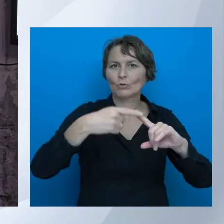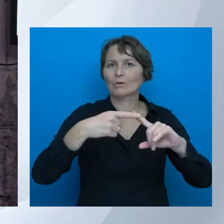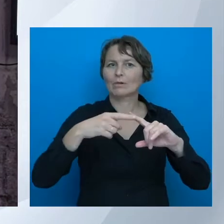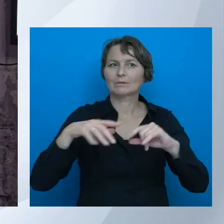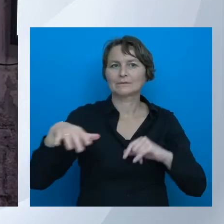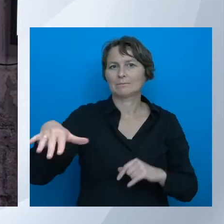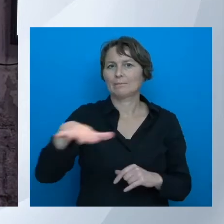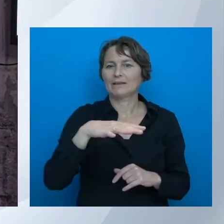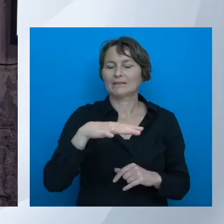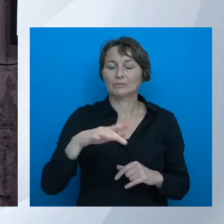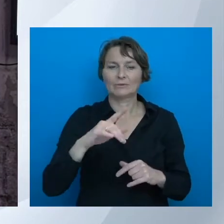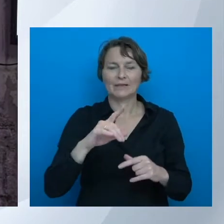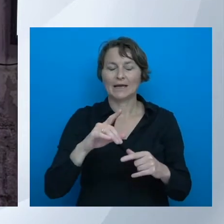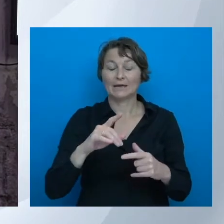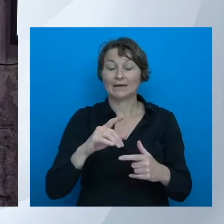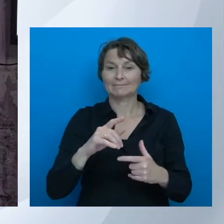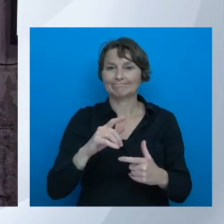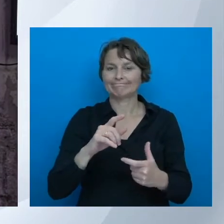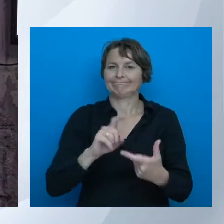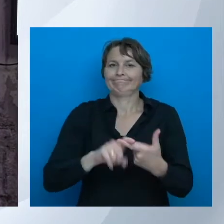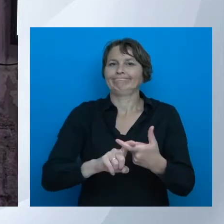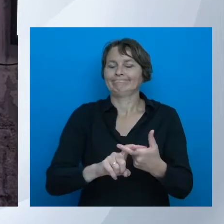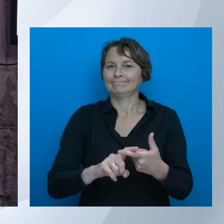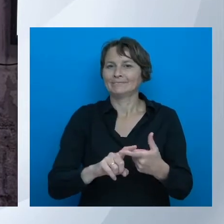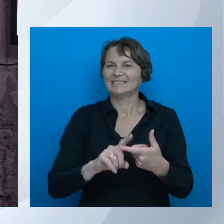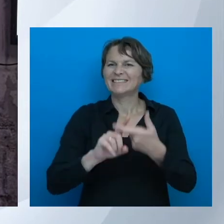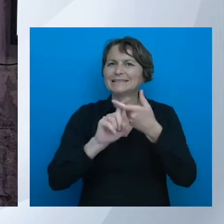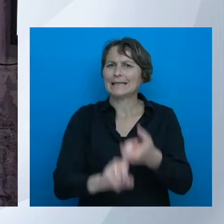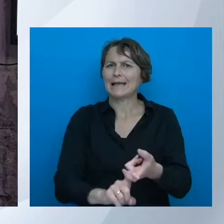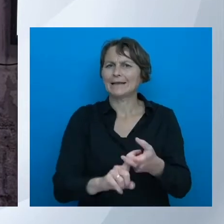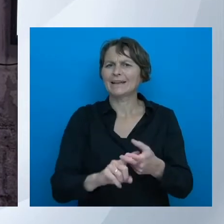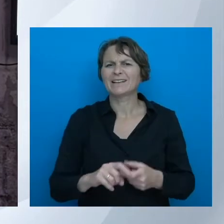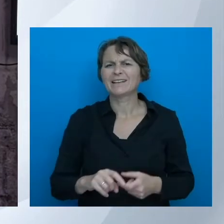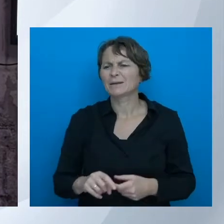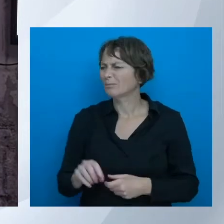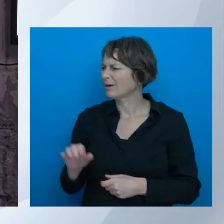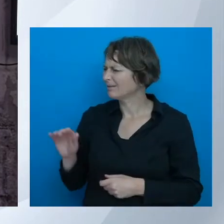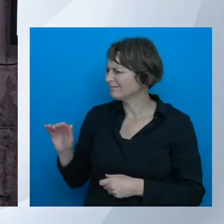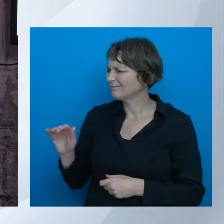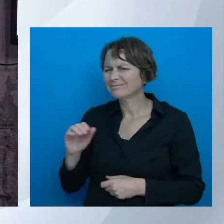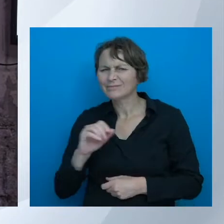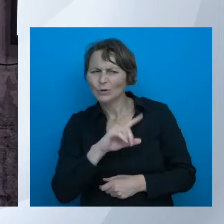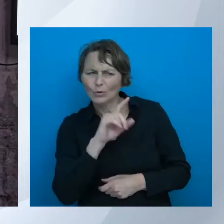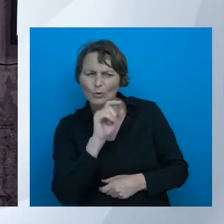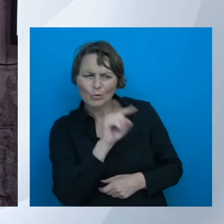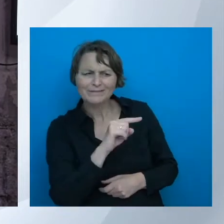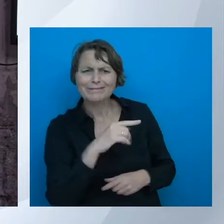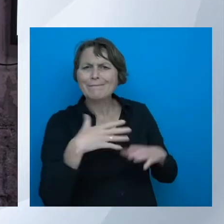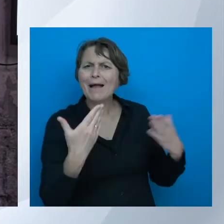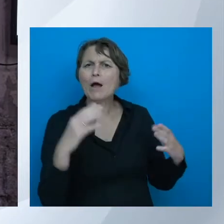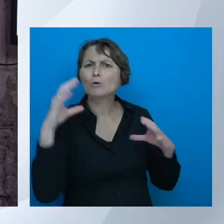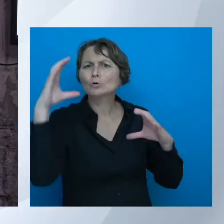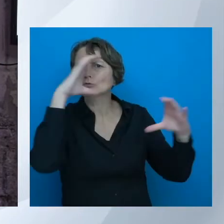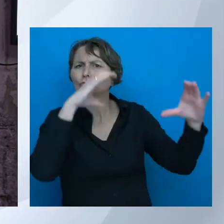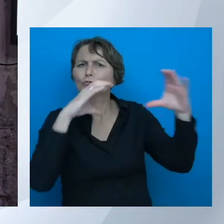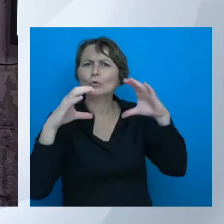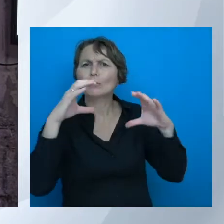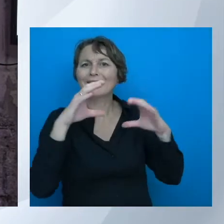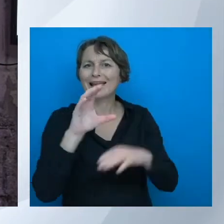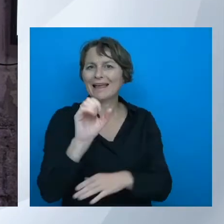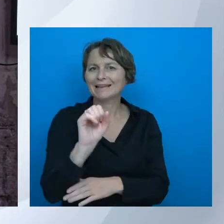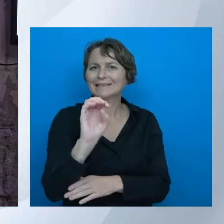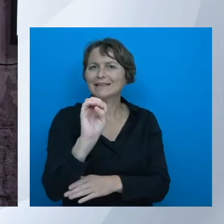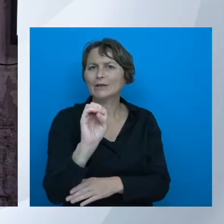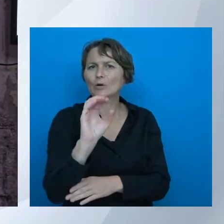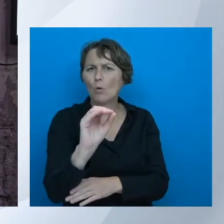Okay. So how does that relate to search engine optimization and that sort of things that are way sophisticated in WordPress